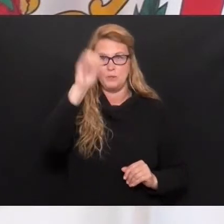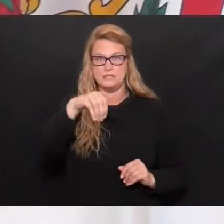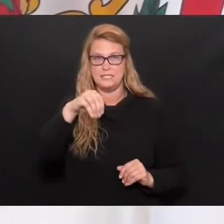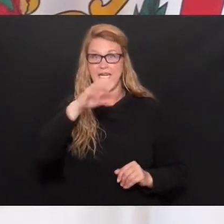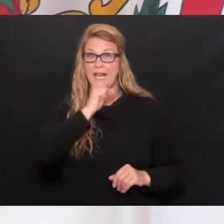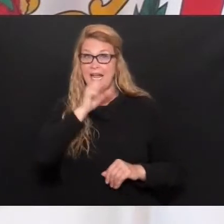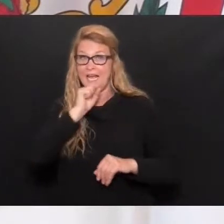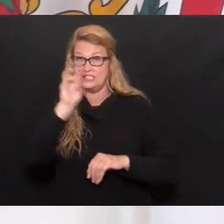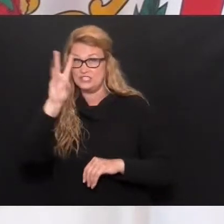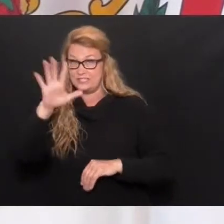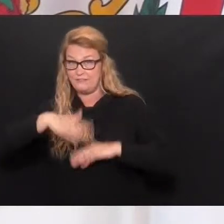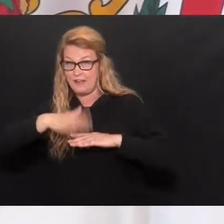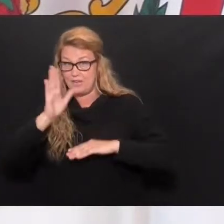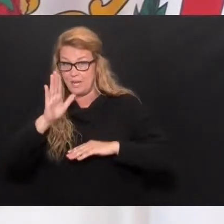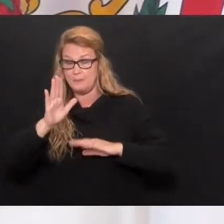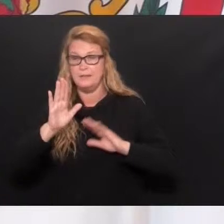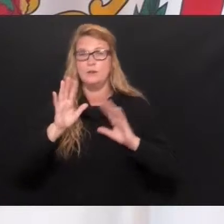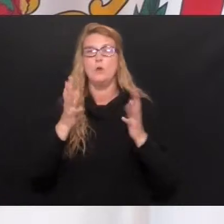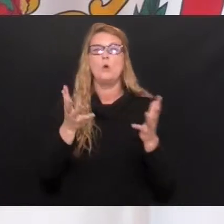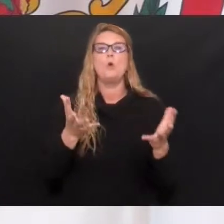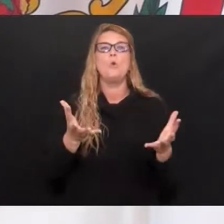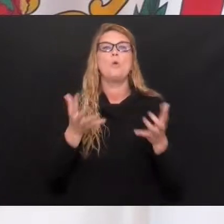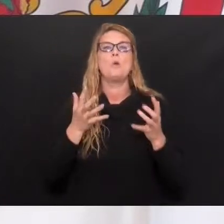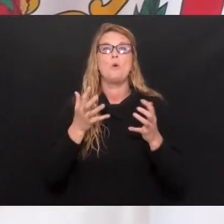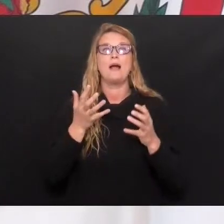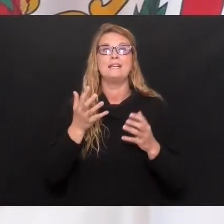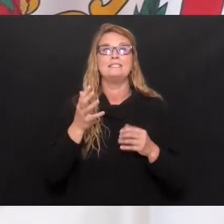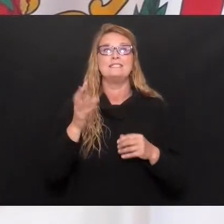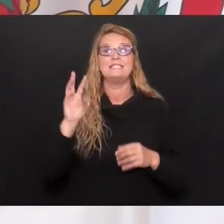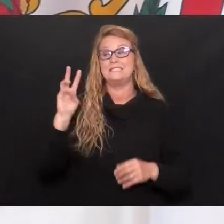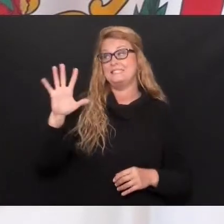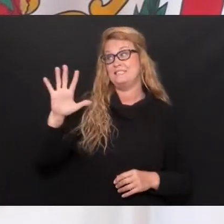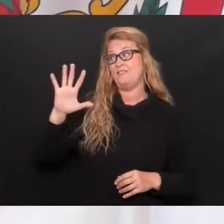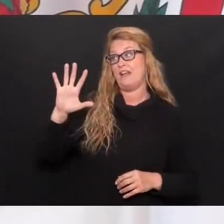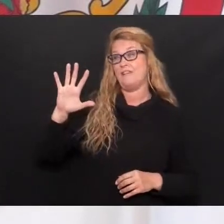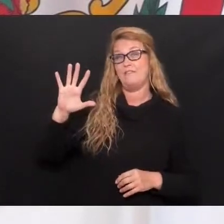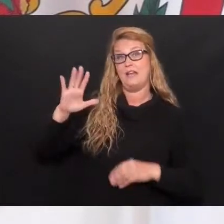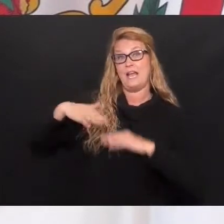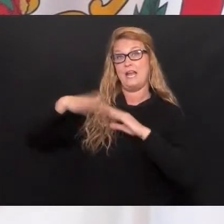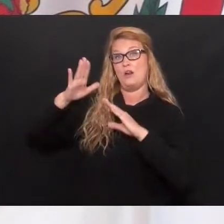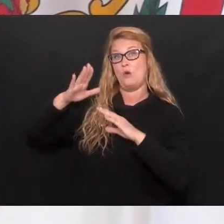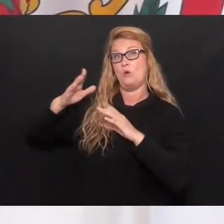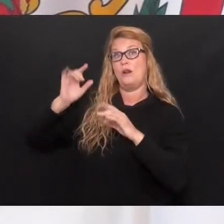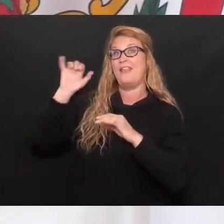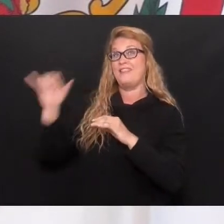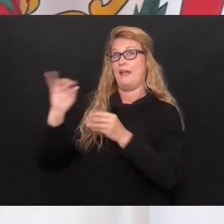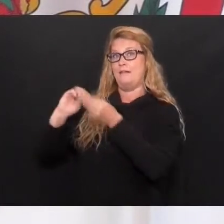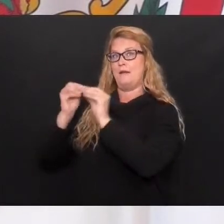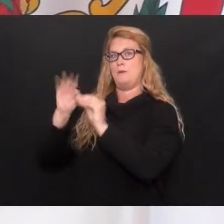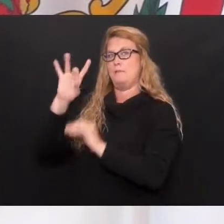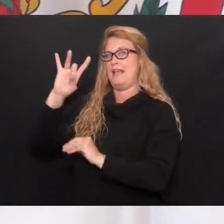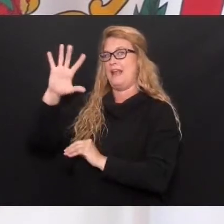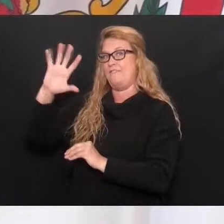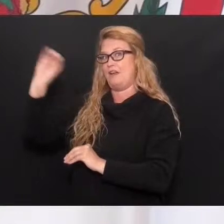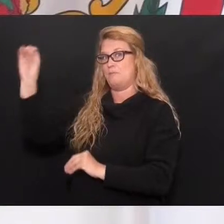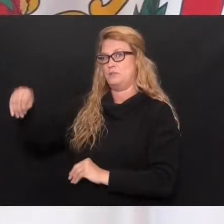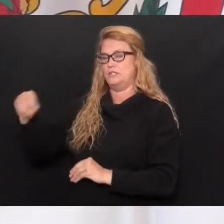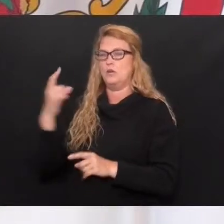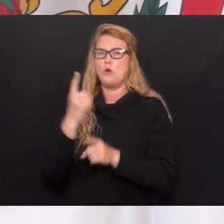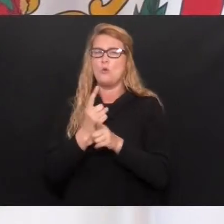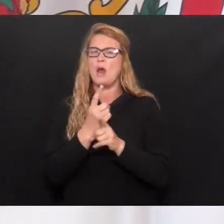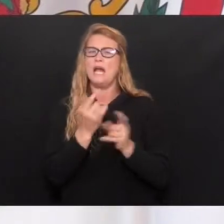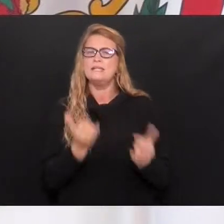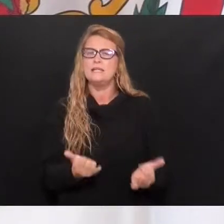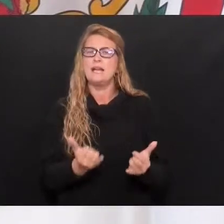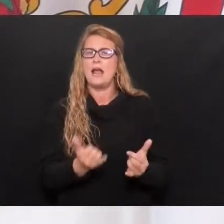65s. We want the age 65 and older to go to 85%. I think right